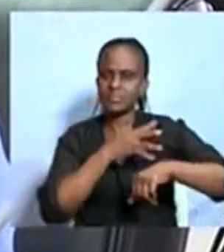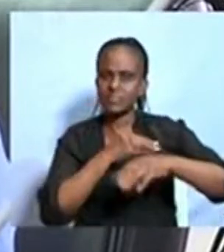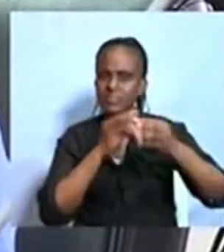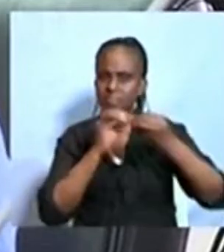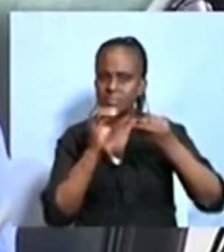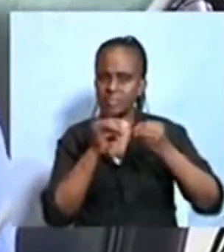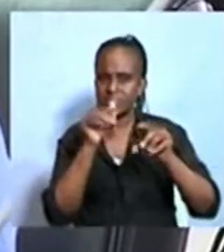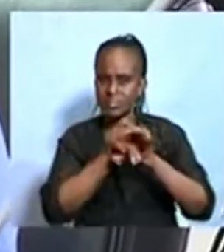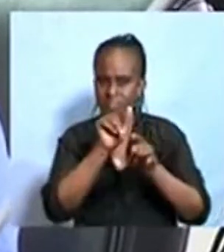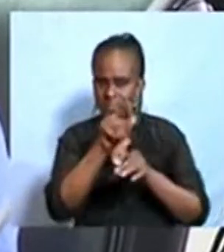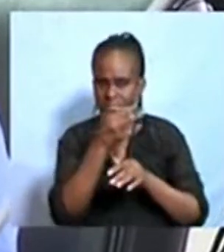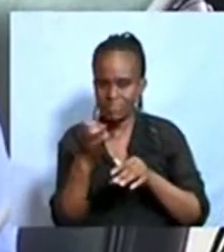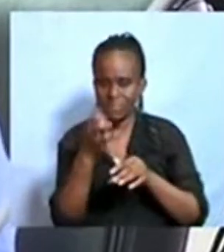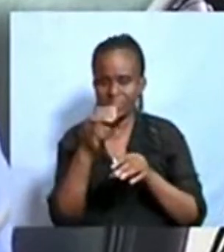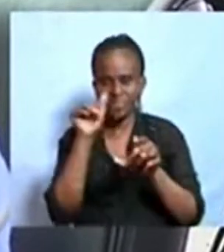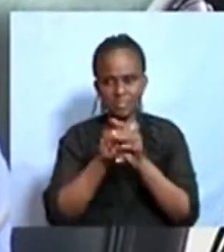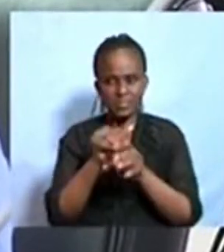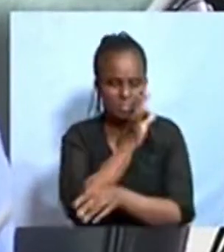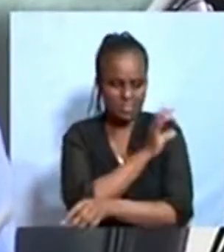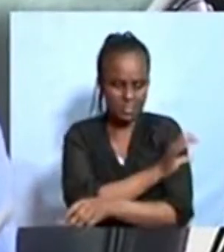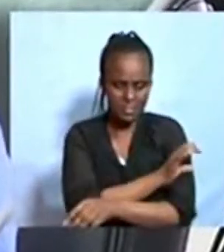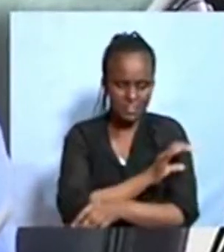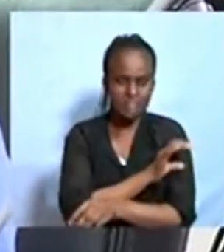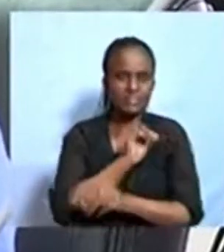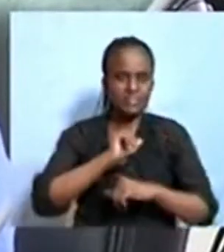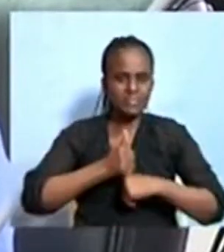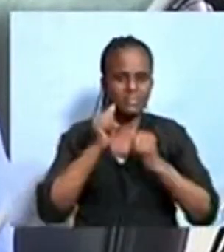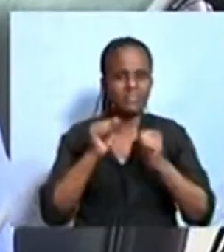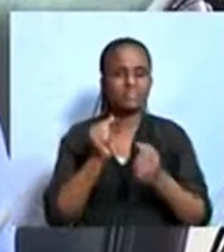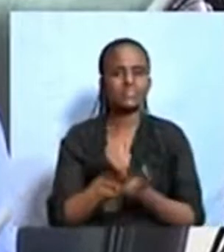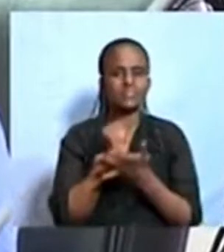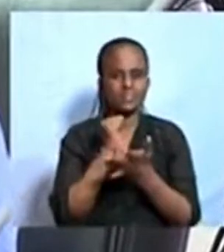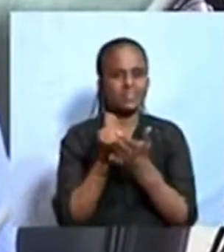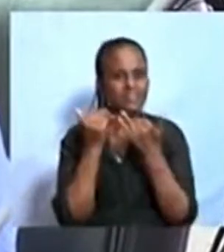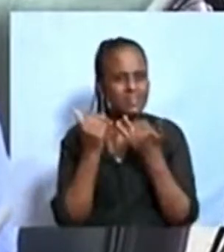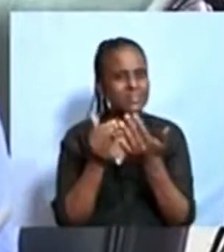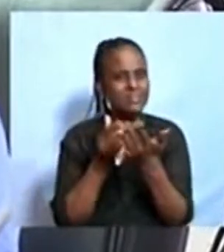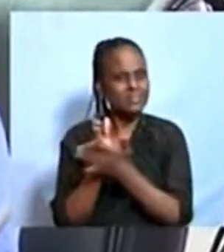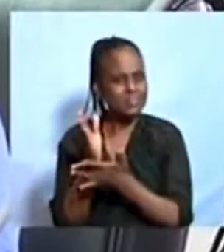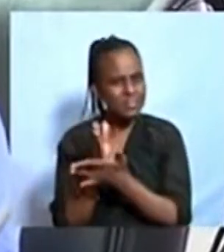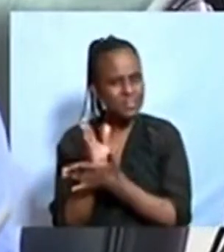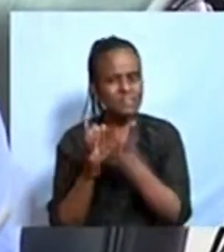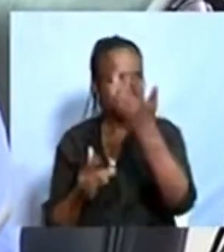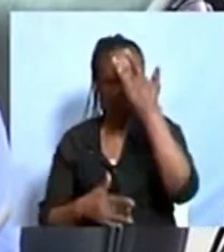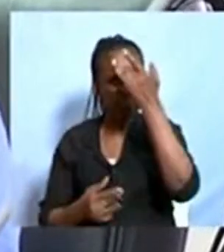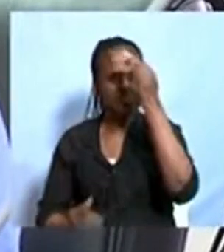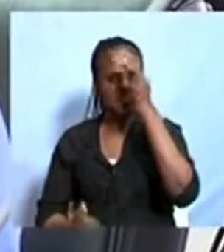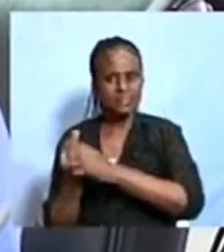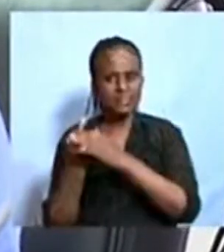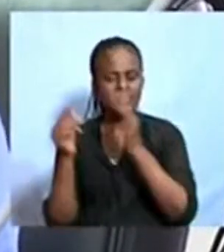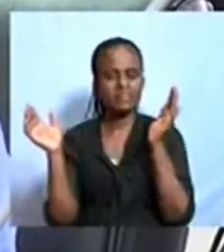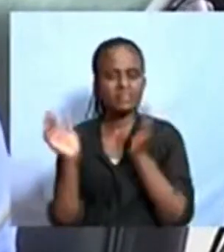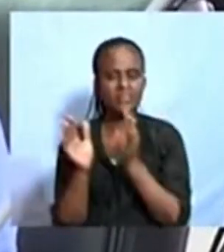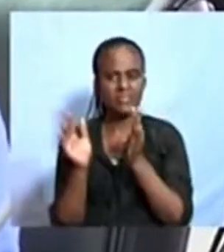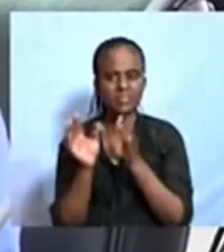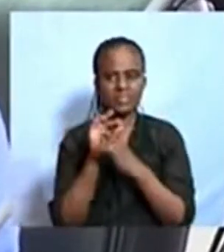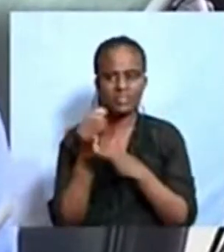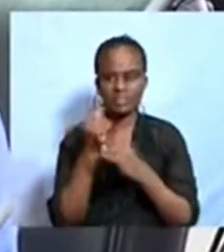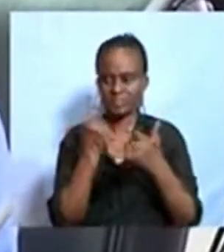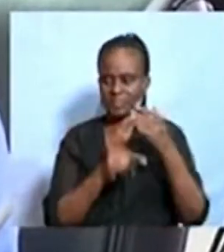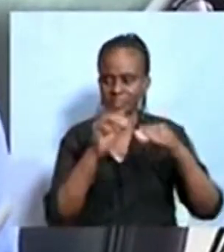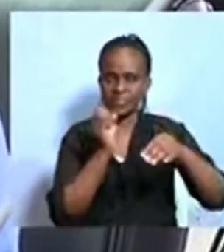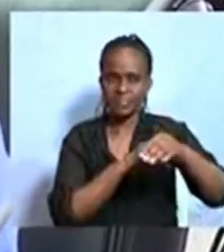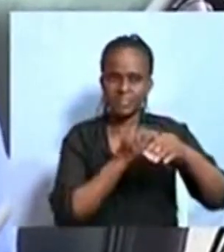this medical equipment? Should it be in the clinic so that we can diagnose rightly when the illness is still in its infancy, or should we invest